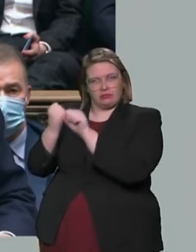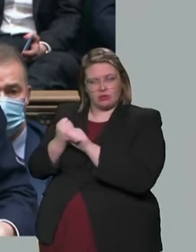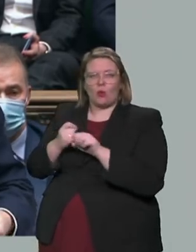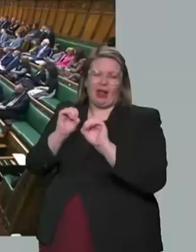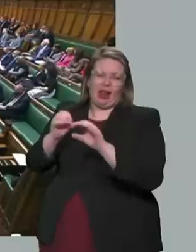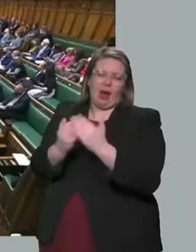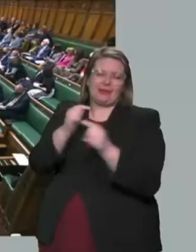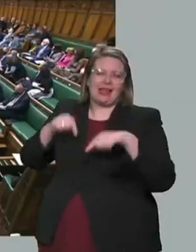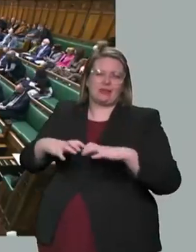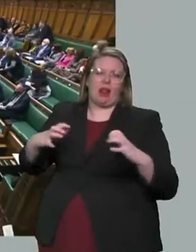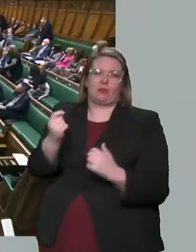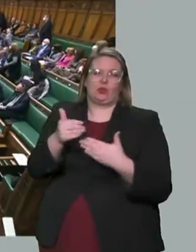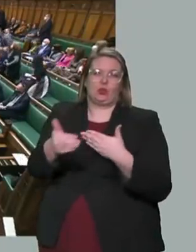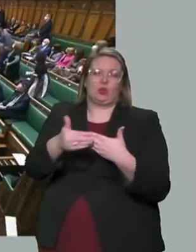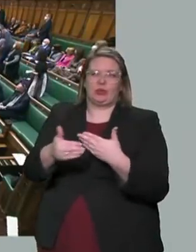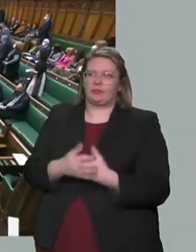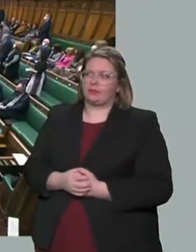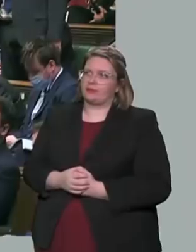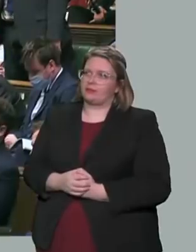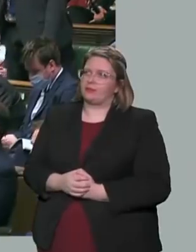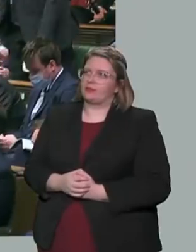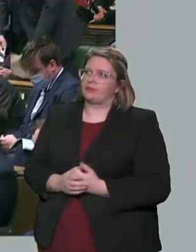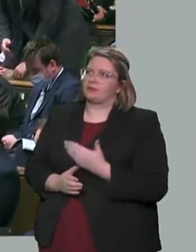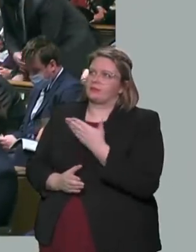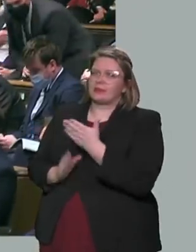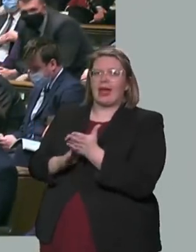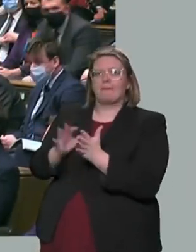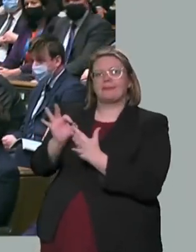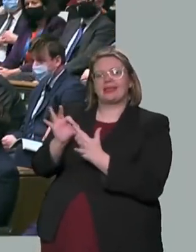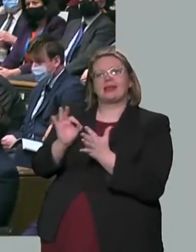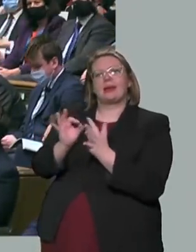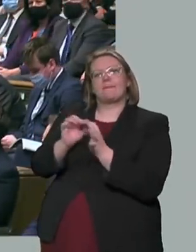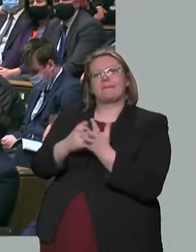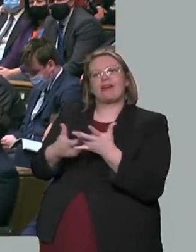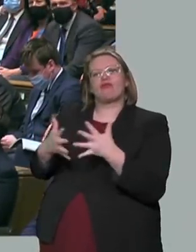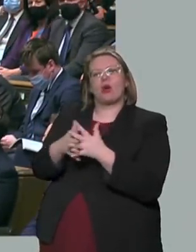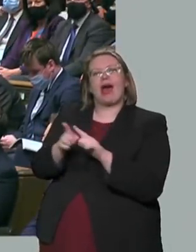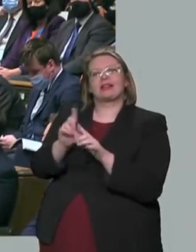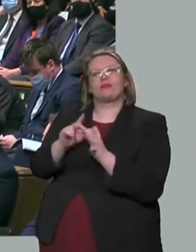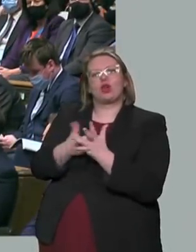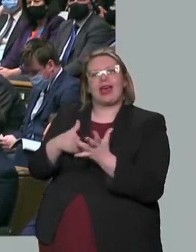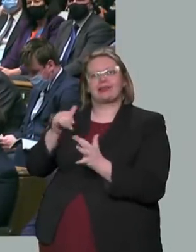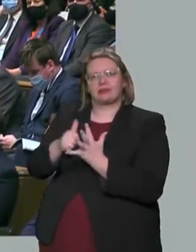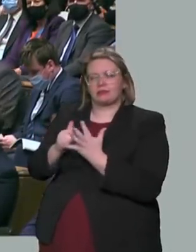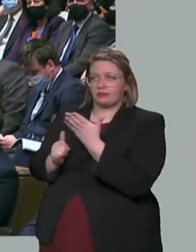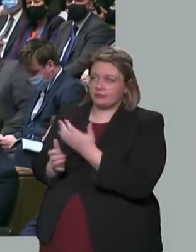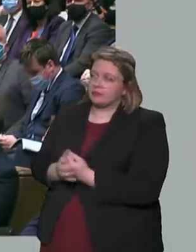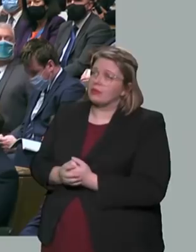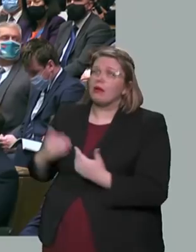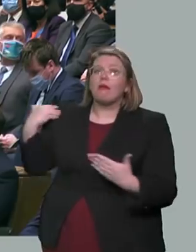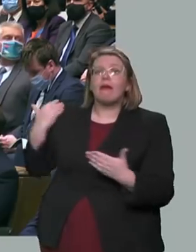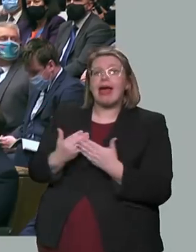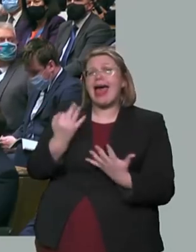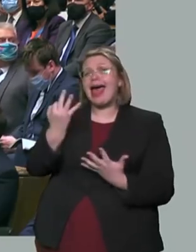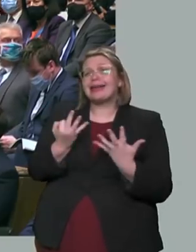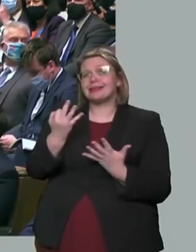updated shortly. Simon Felt. Thank you, Mr. Speaker. The very best of British science has been on display over the last 18 months, being